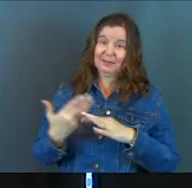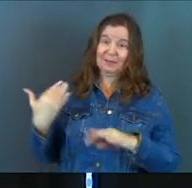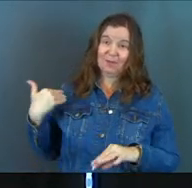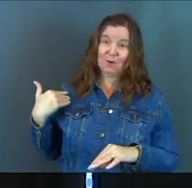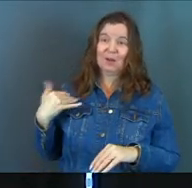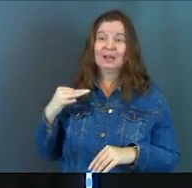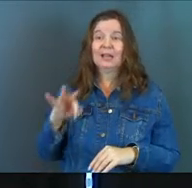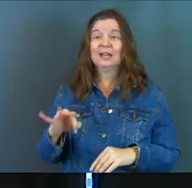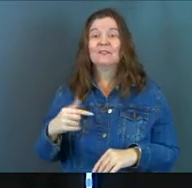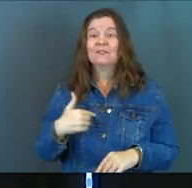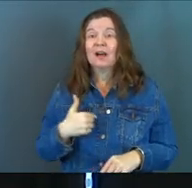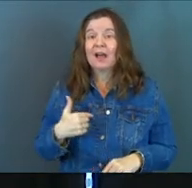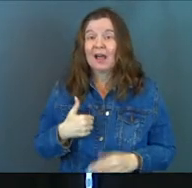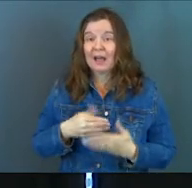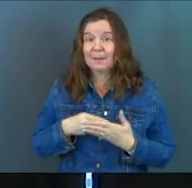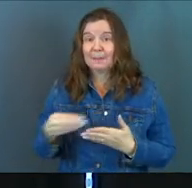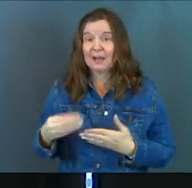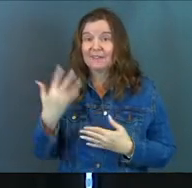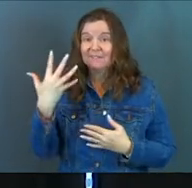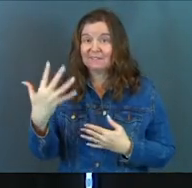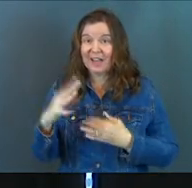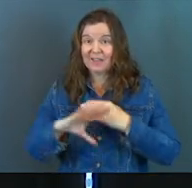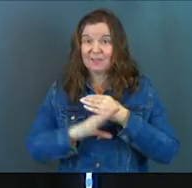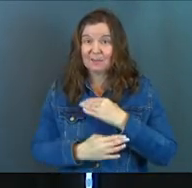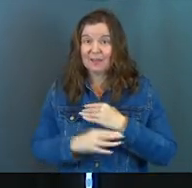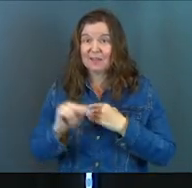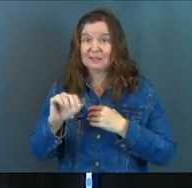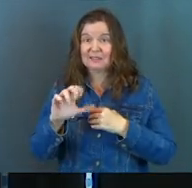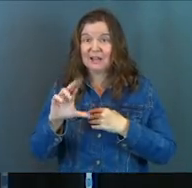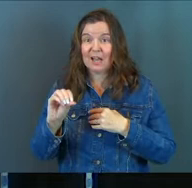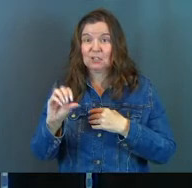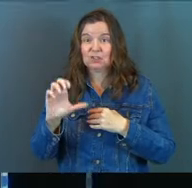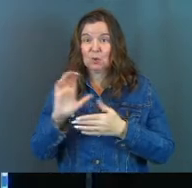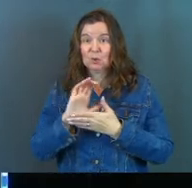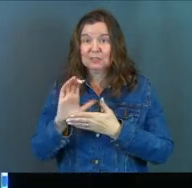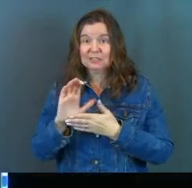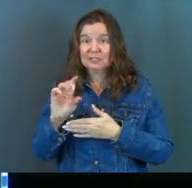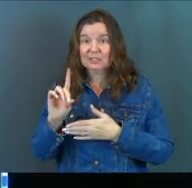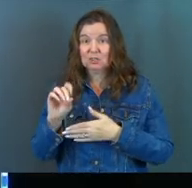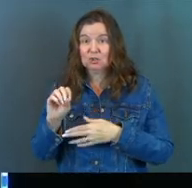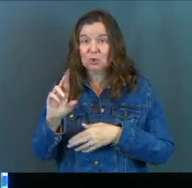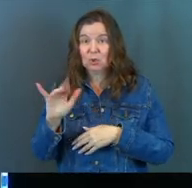before. If I buy 5 bags of nacho cheese Doritos,